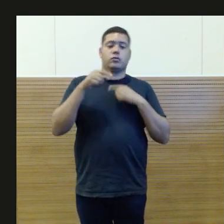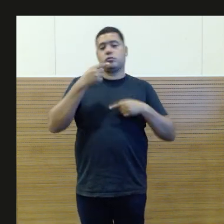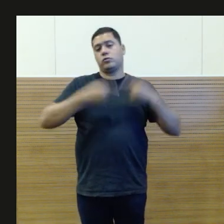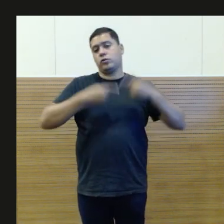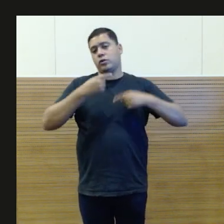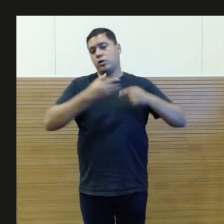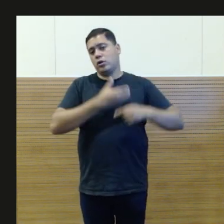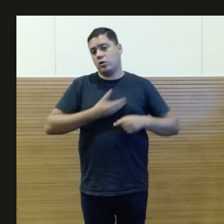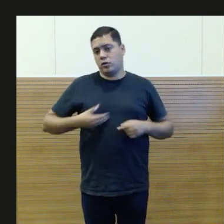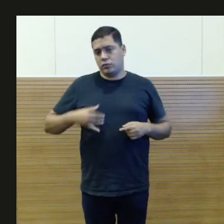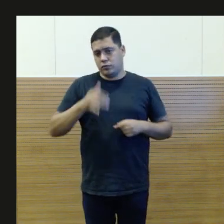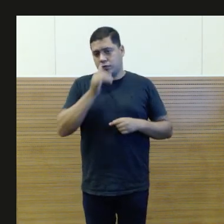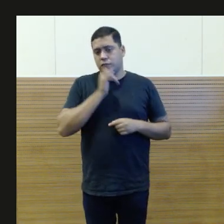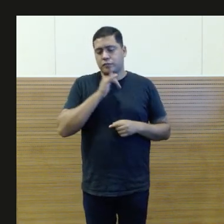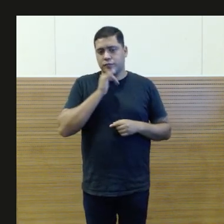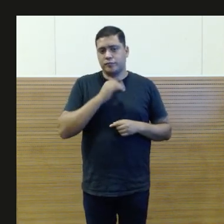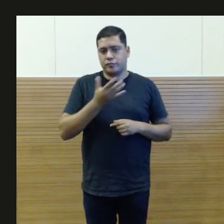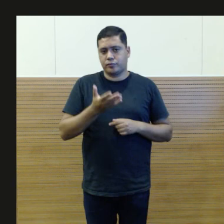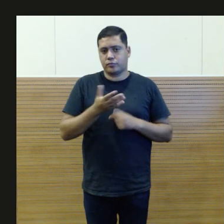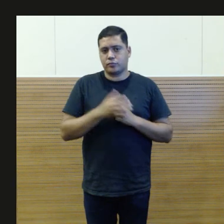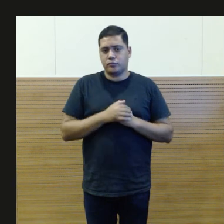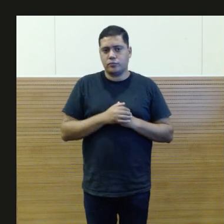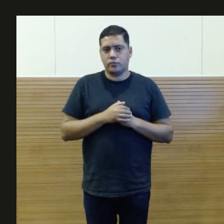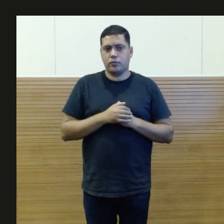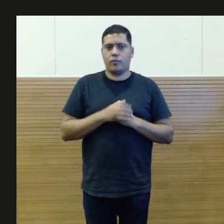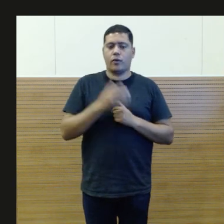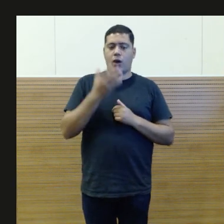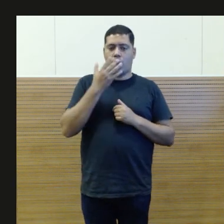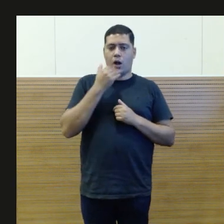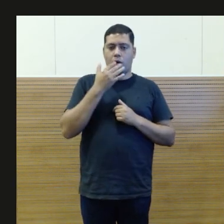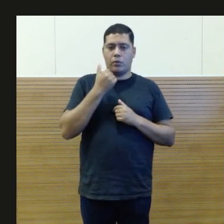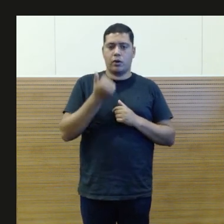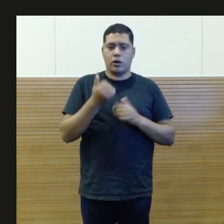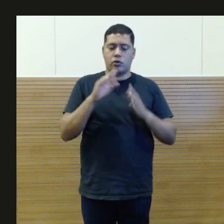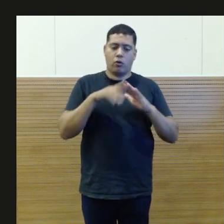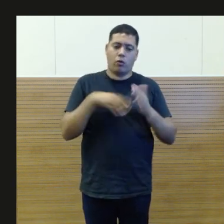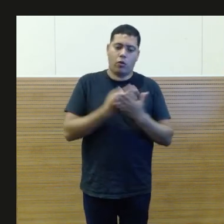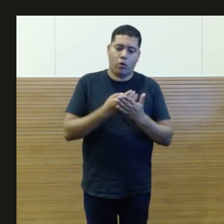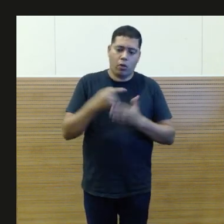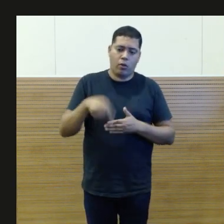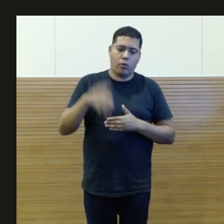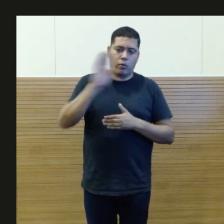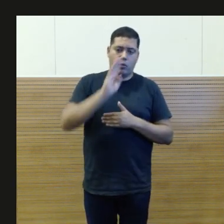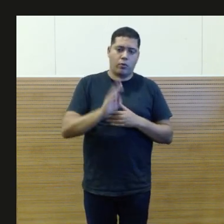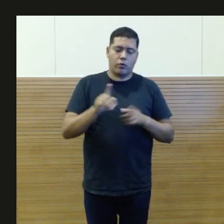of a very low